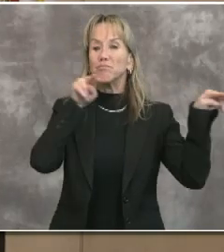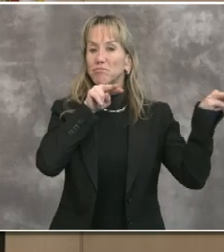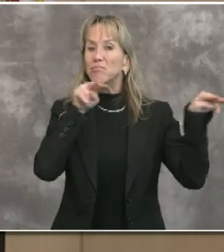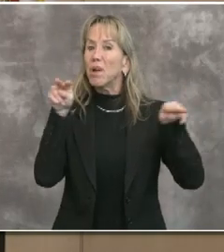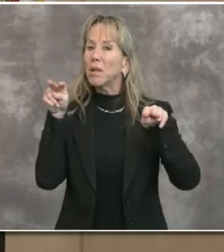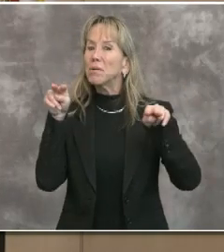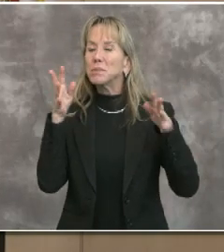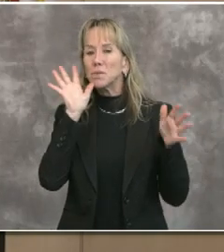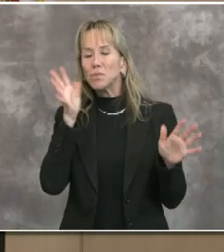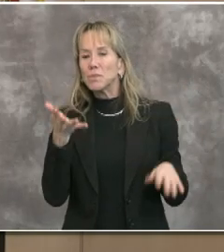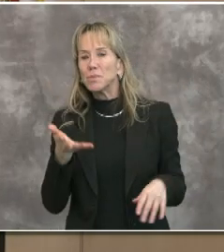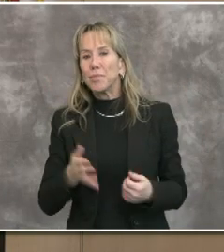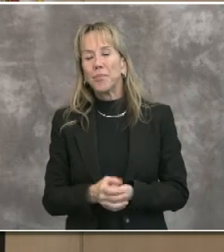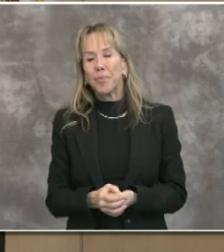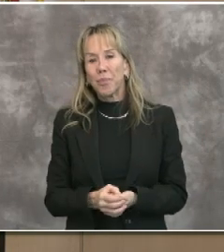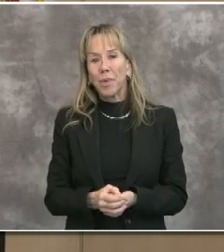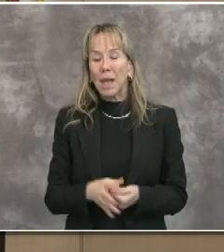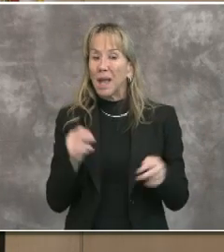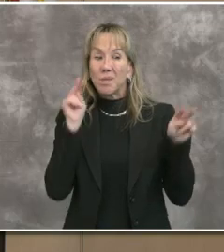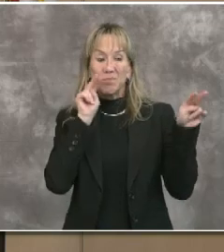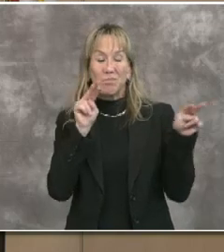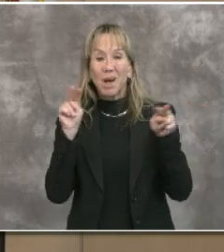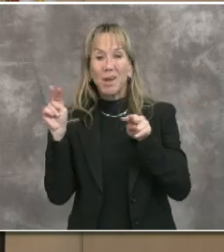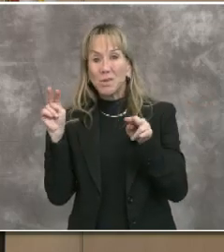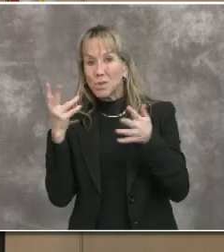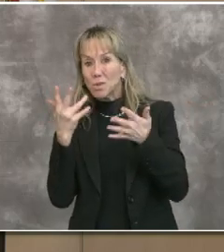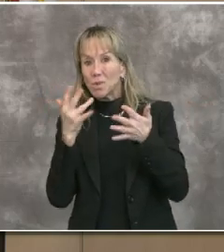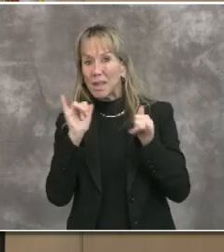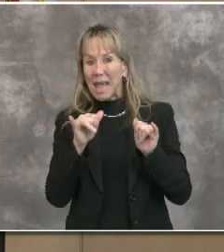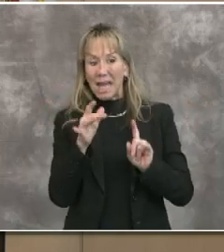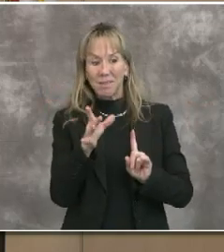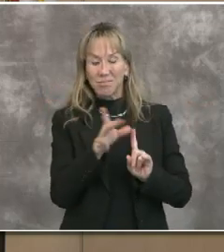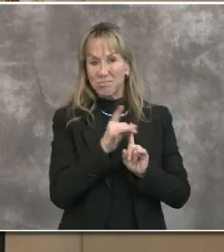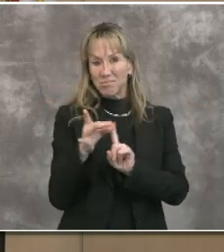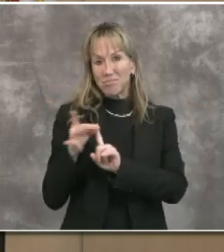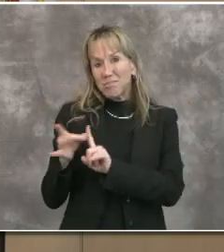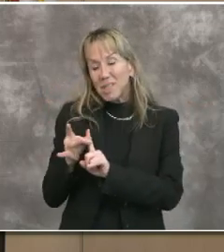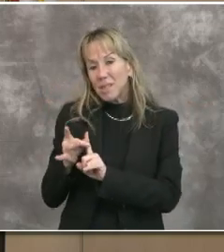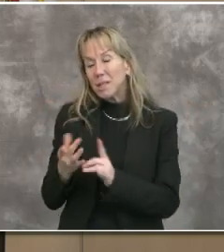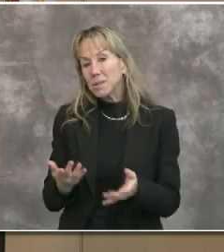and just monitor the cases that are reported.